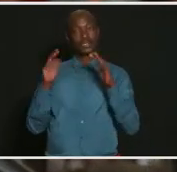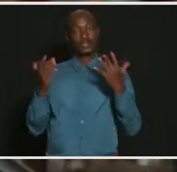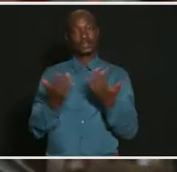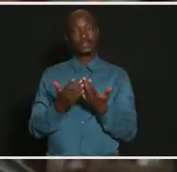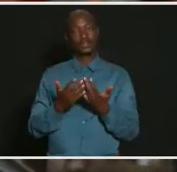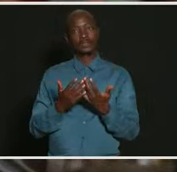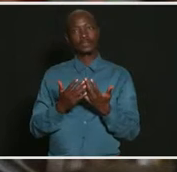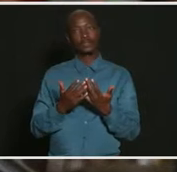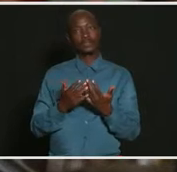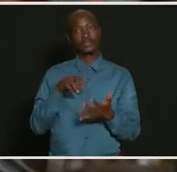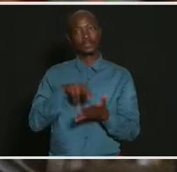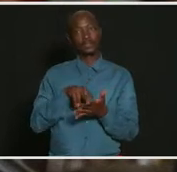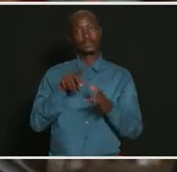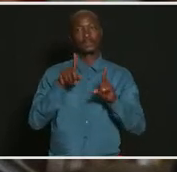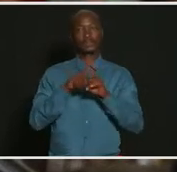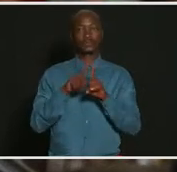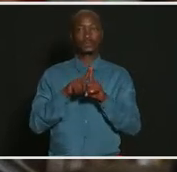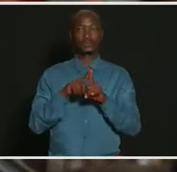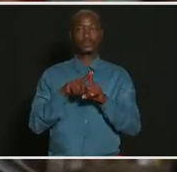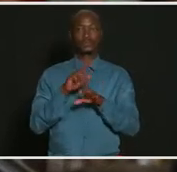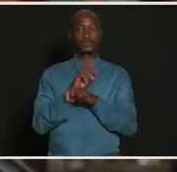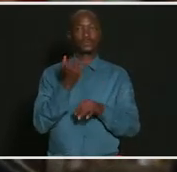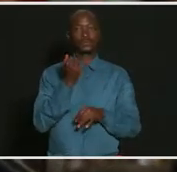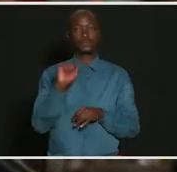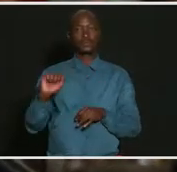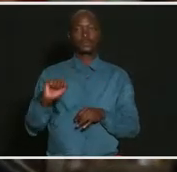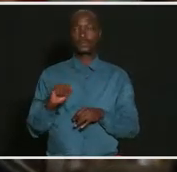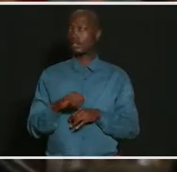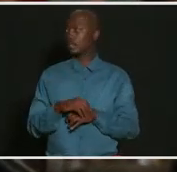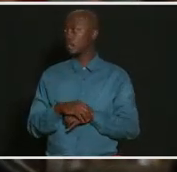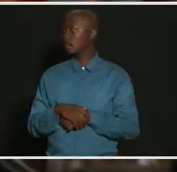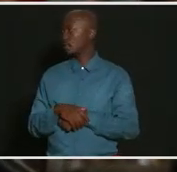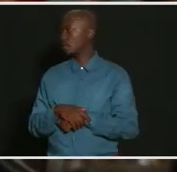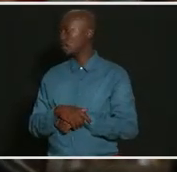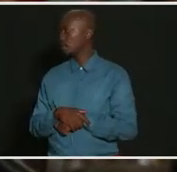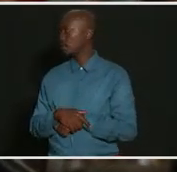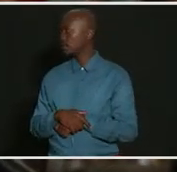and I stand Here Also refuting completely